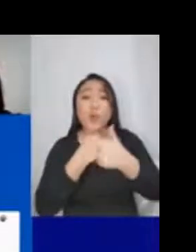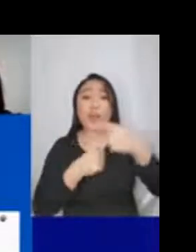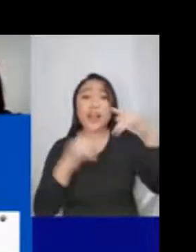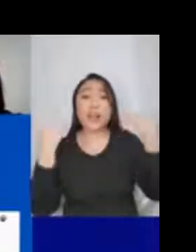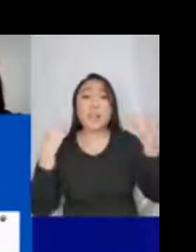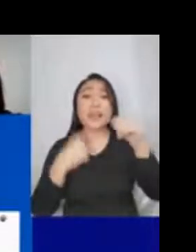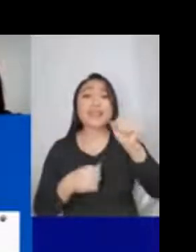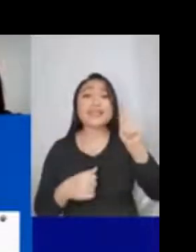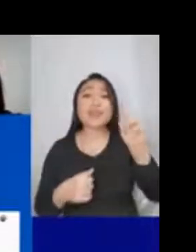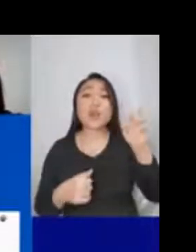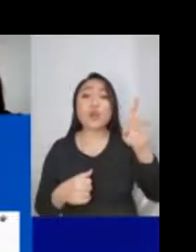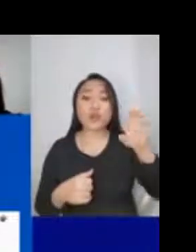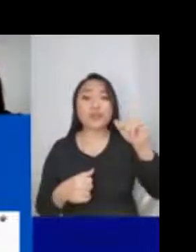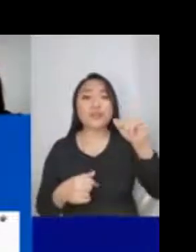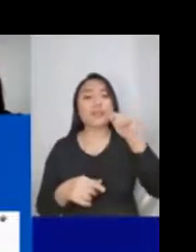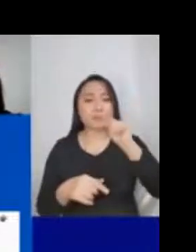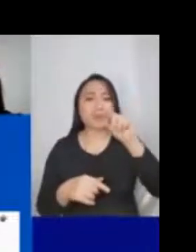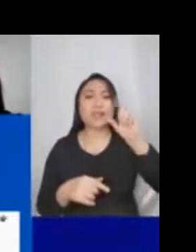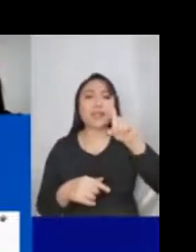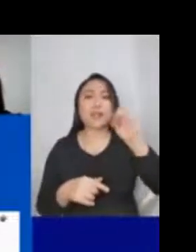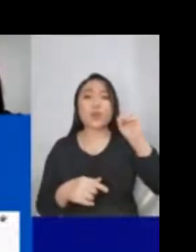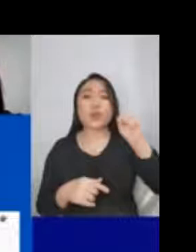instagram.com/dost_stii, and